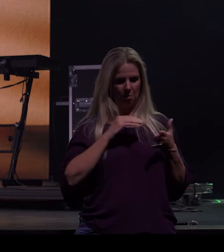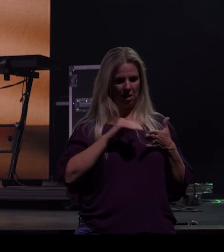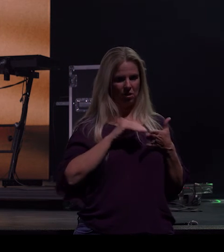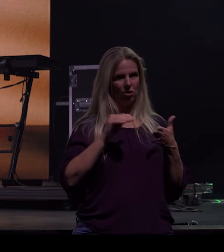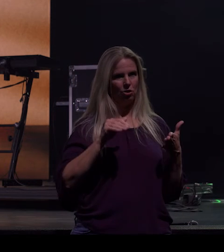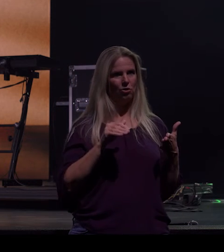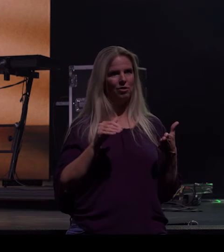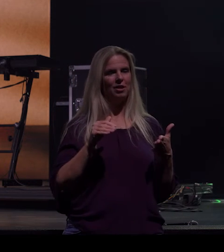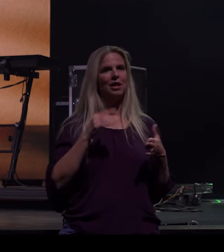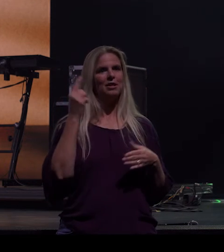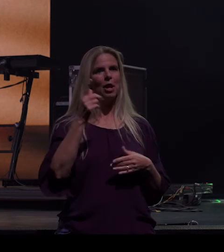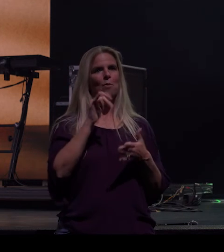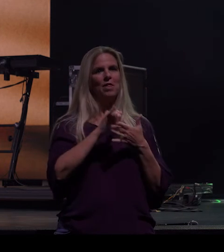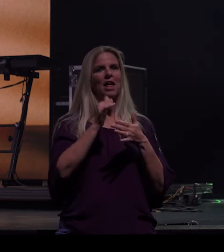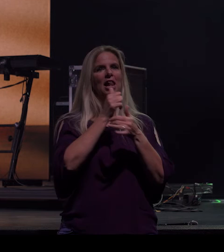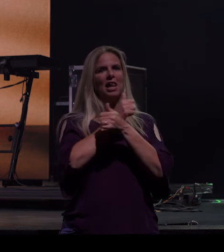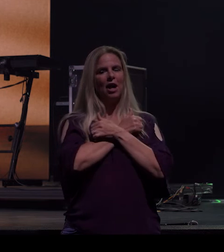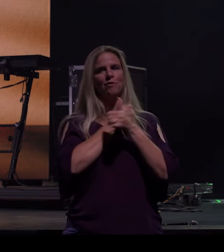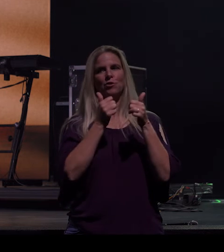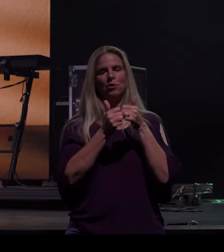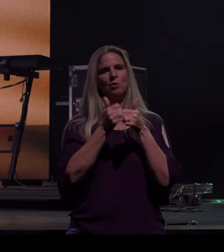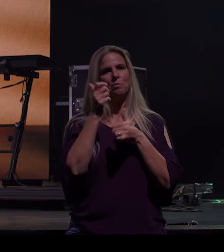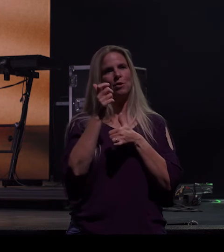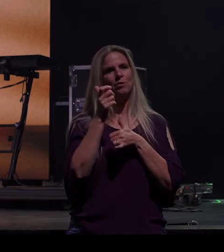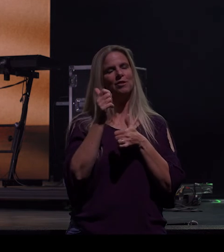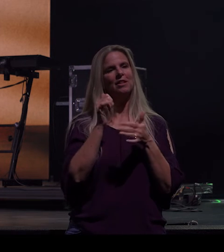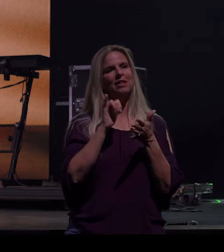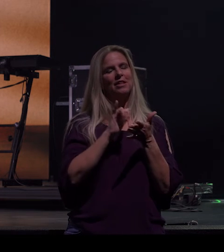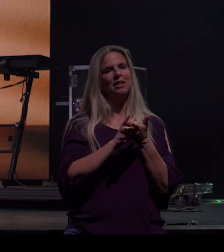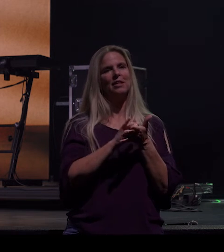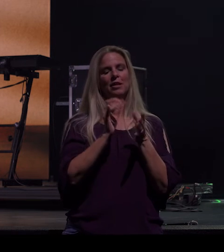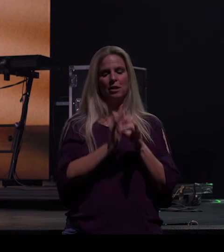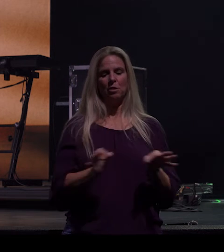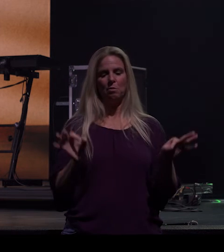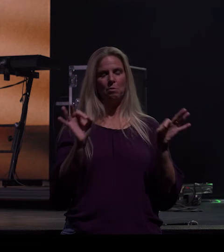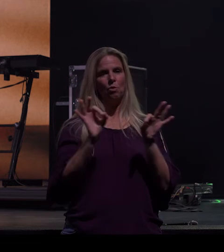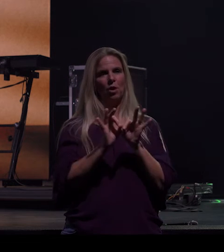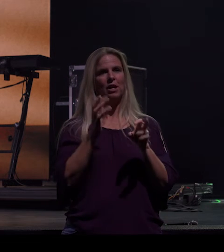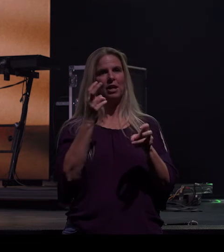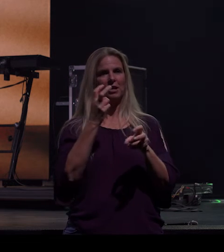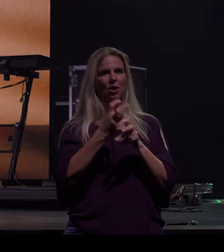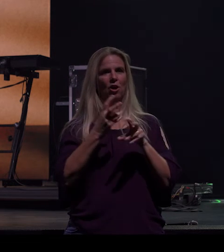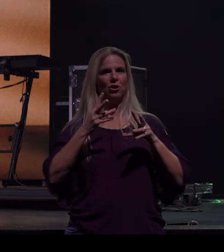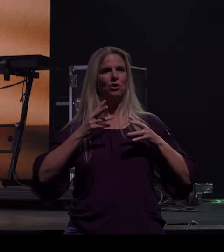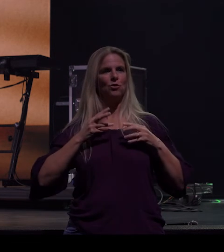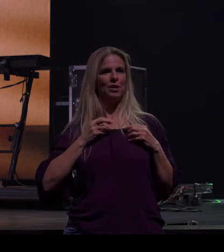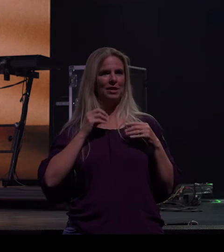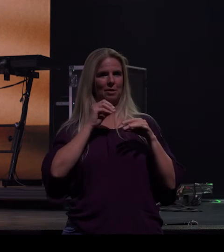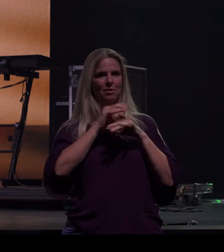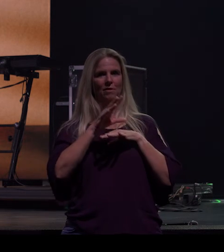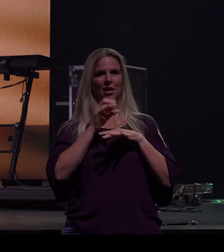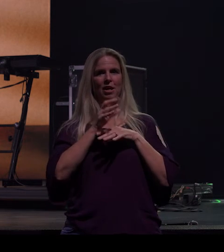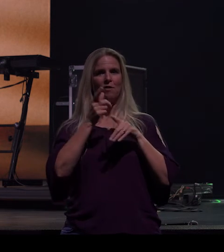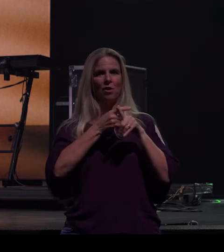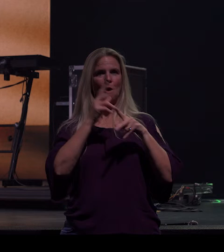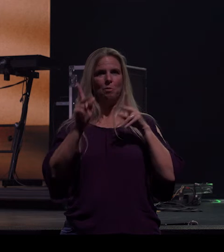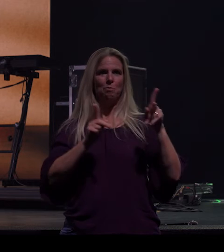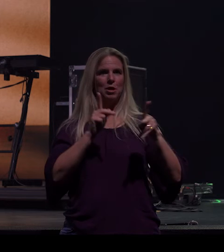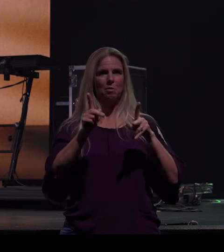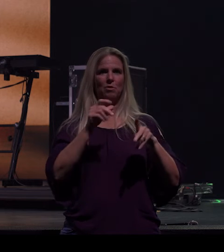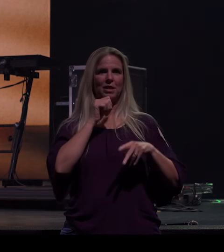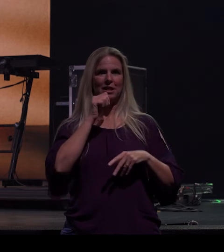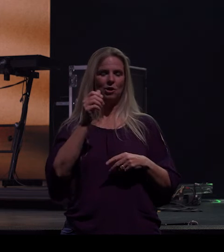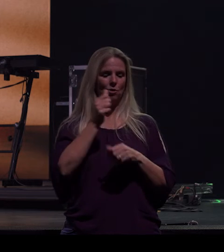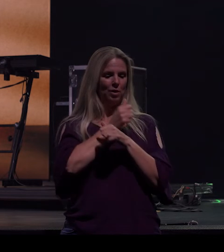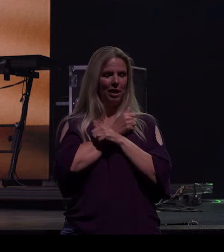knows you and ask someone that loves you the most. And this is really practical because it's hard to take advice from people that you know don't love you. Very practically.